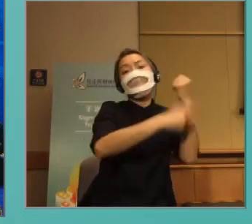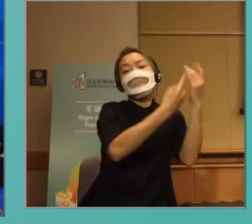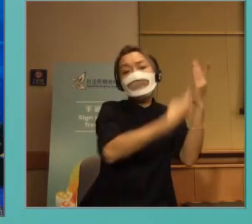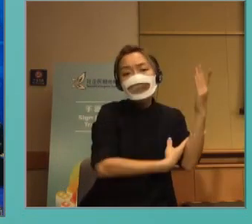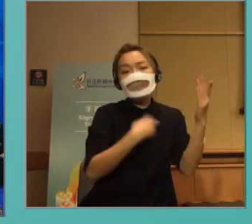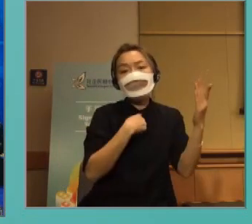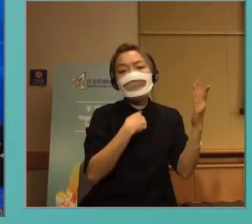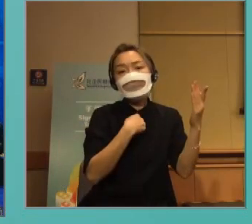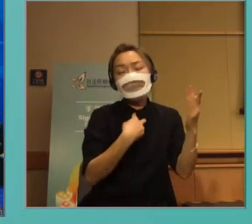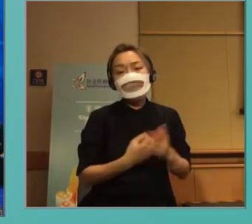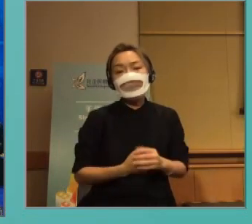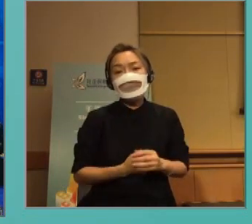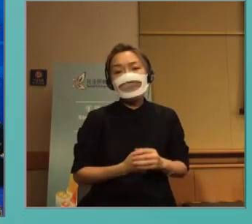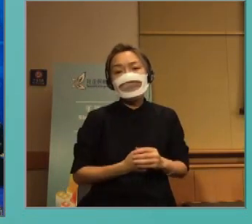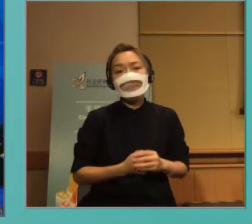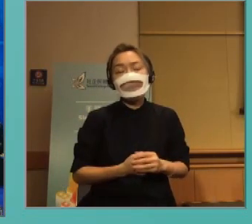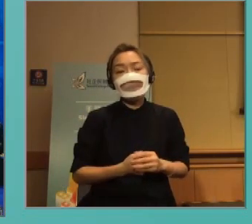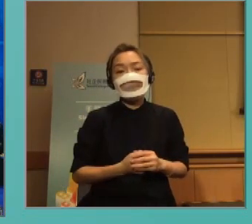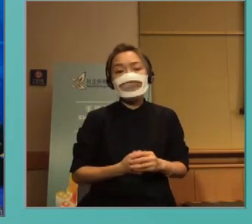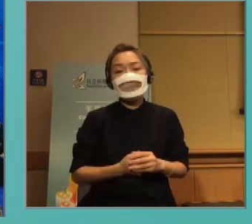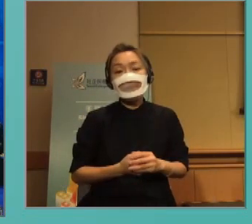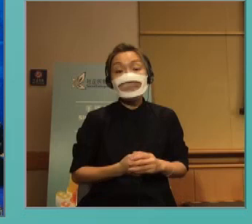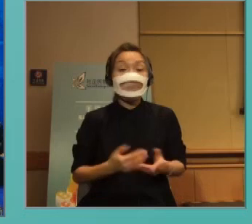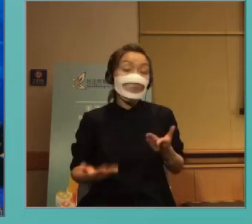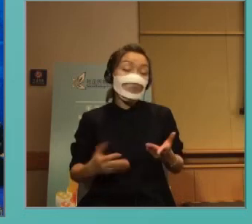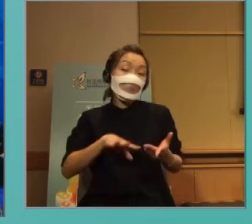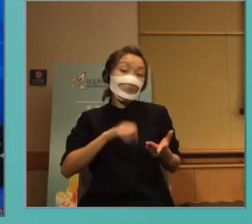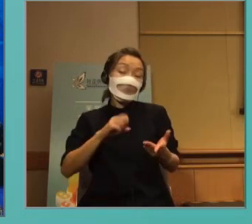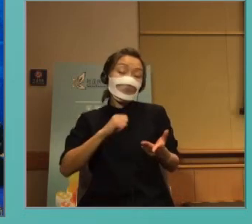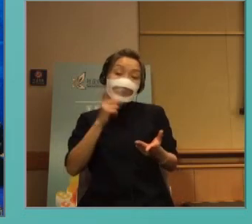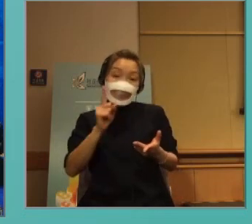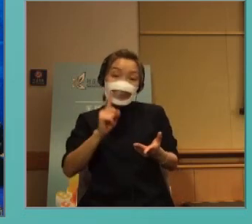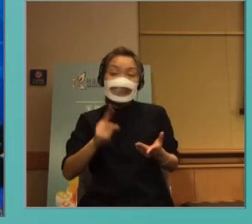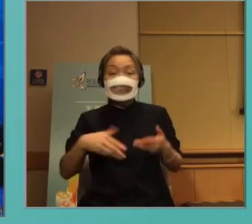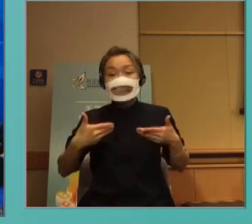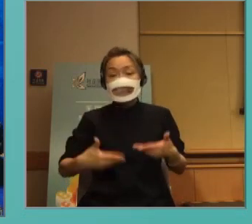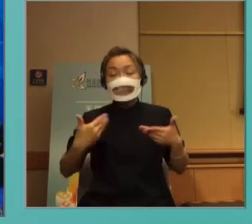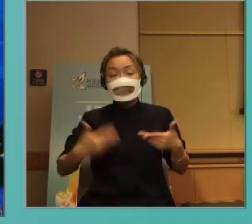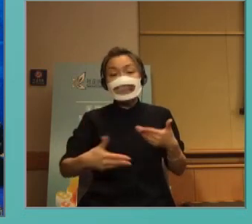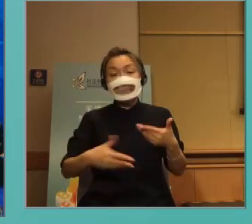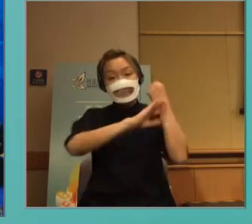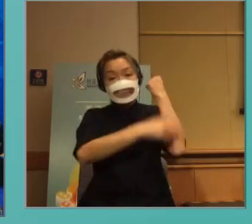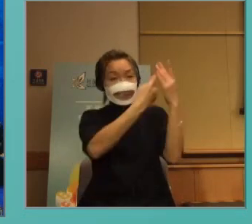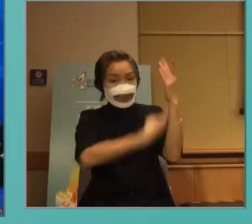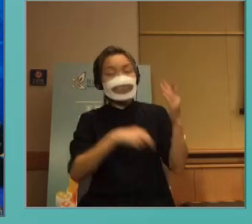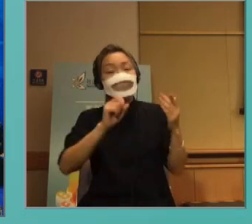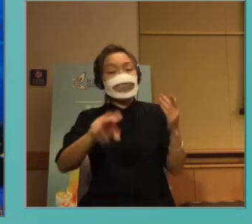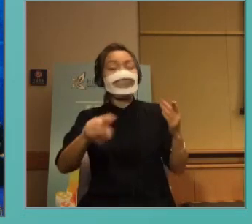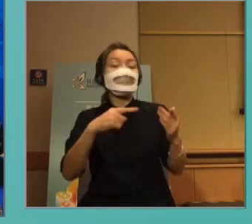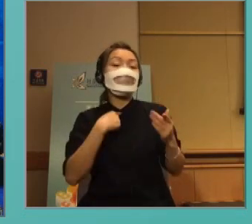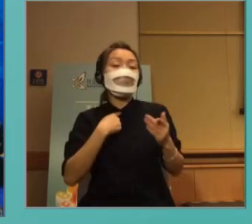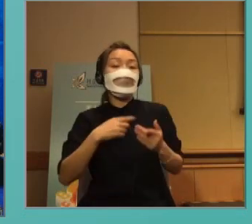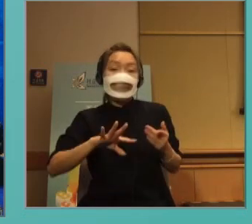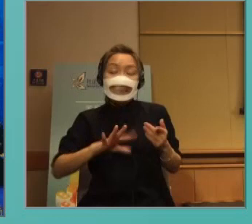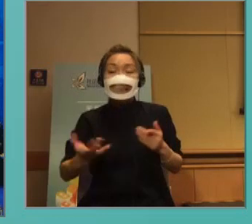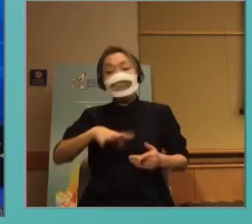Like, for instance, what happens when there's theft, for instance, or if you don't utilize it in the right way, then, do we remove utility, or do we blacklist you, or like, what